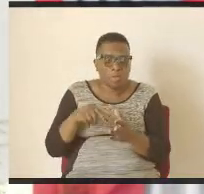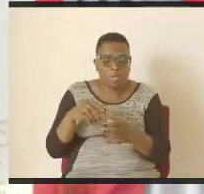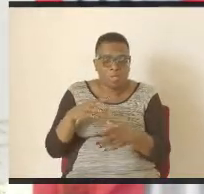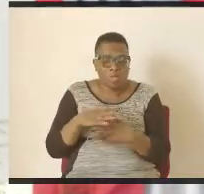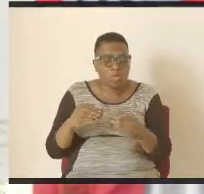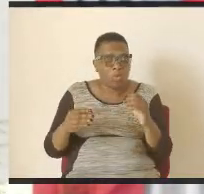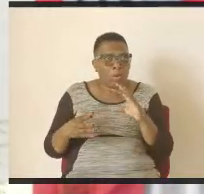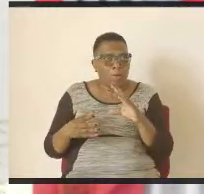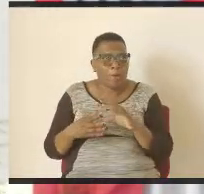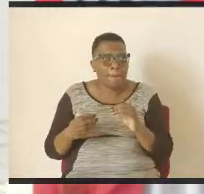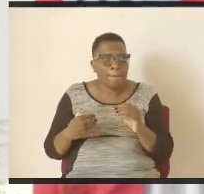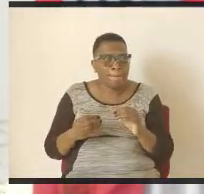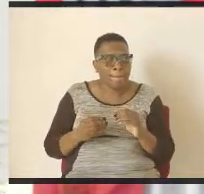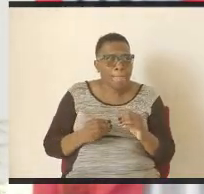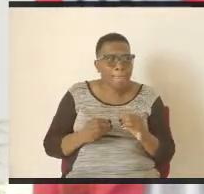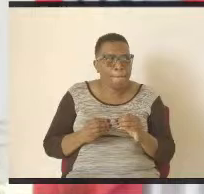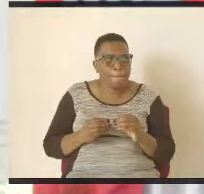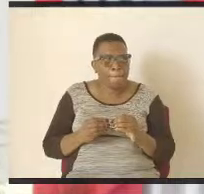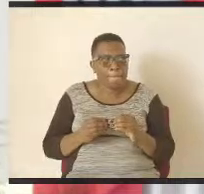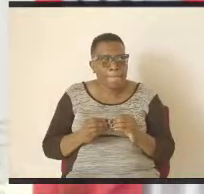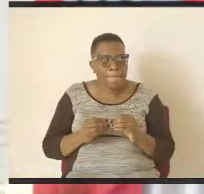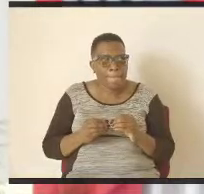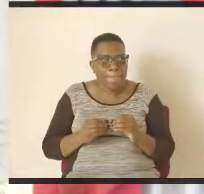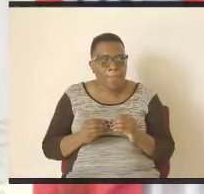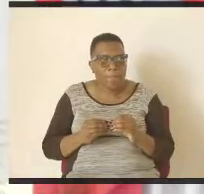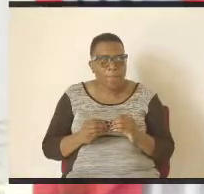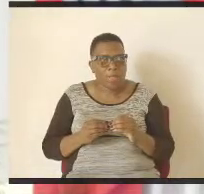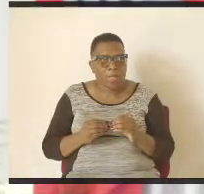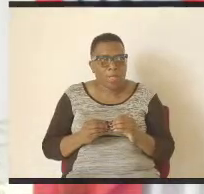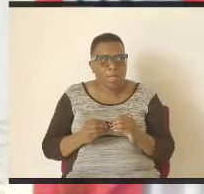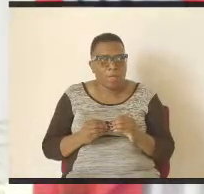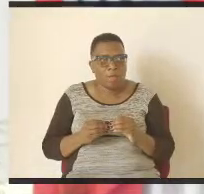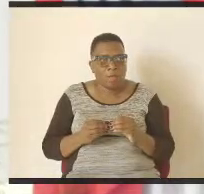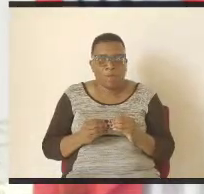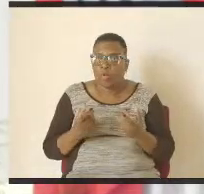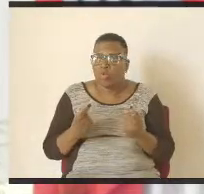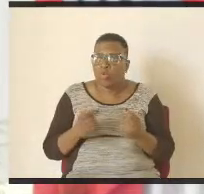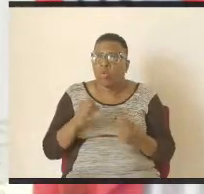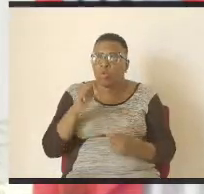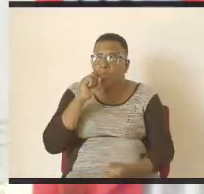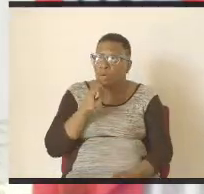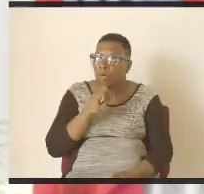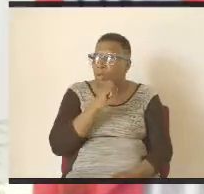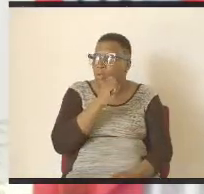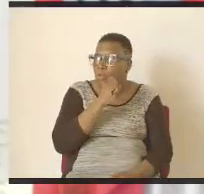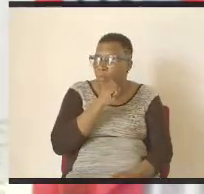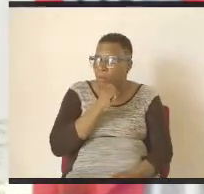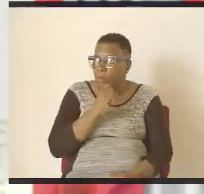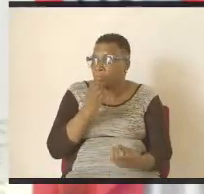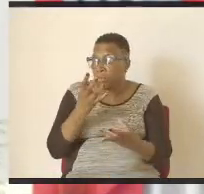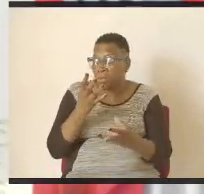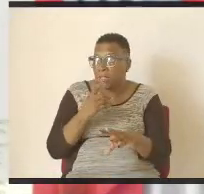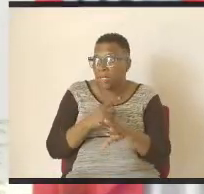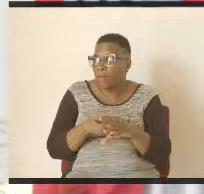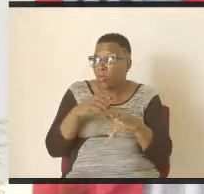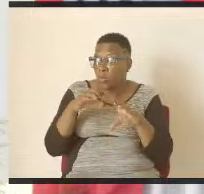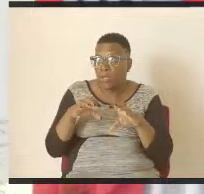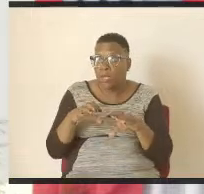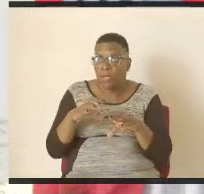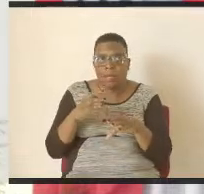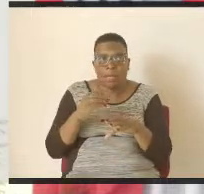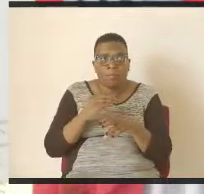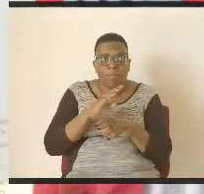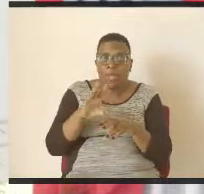facilitate, that is more on a church side, as often as we can facilitate communion, we should. And